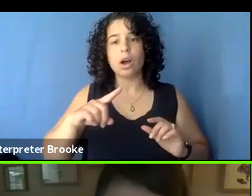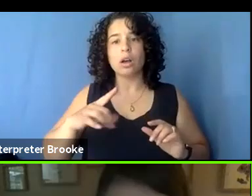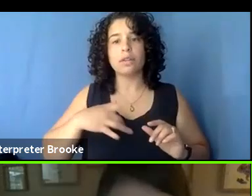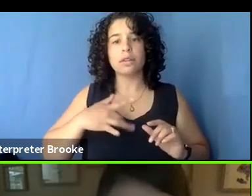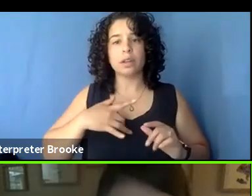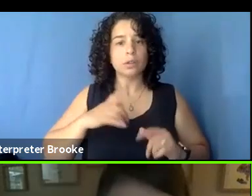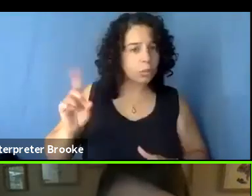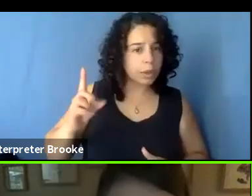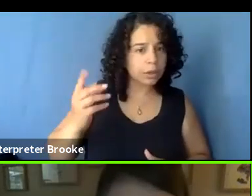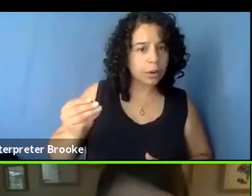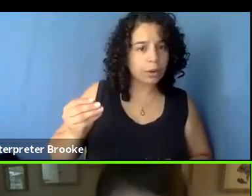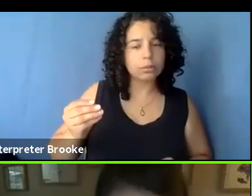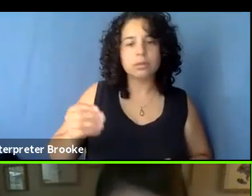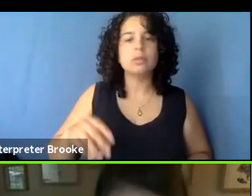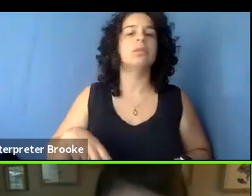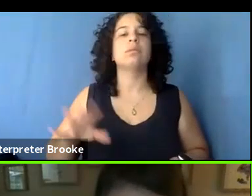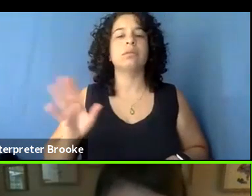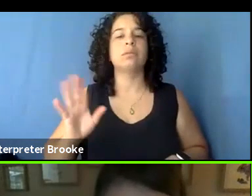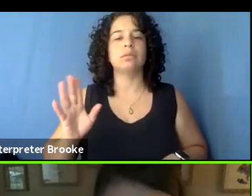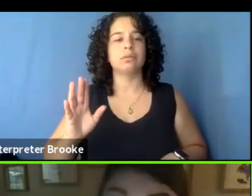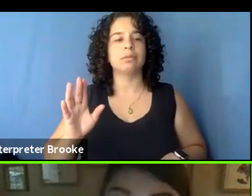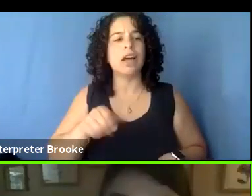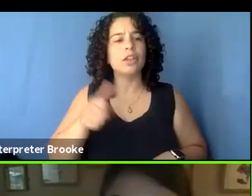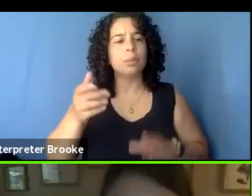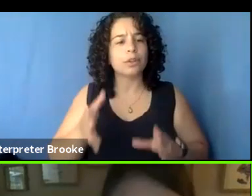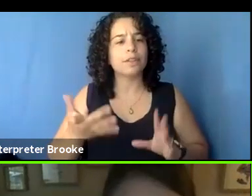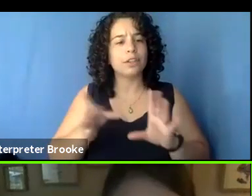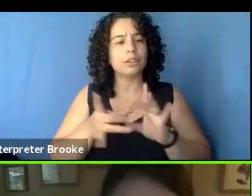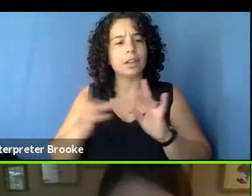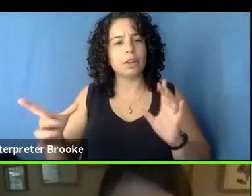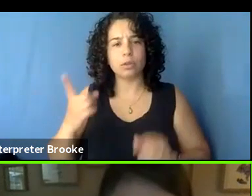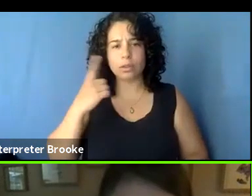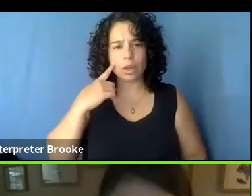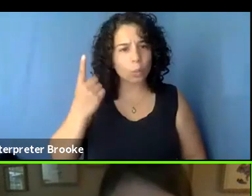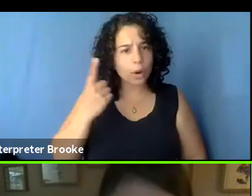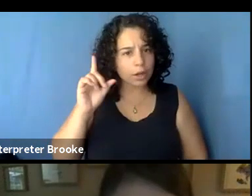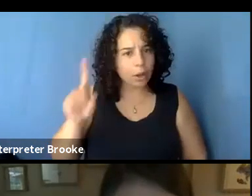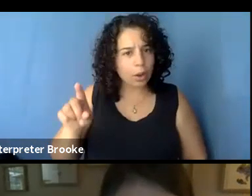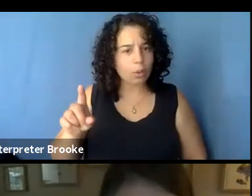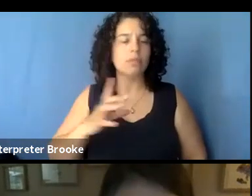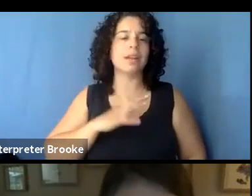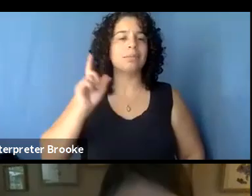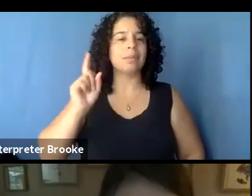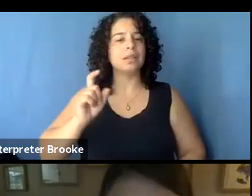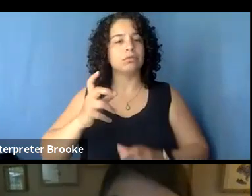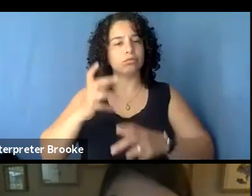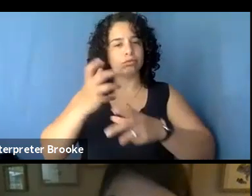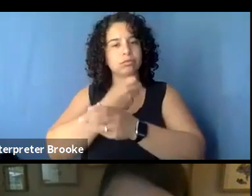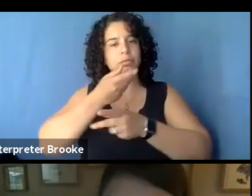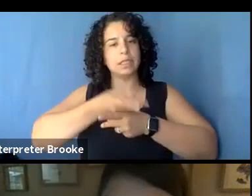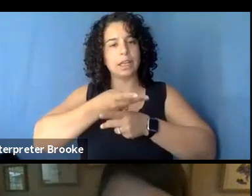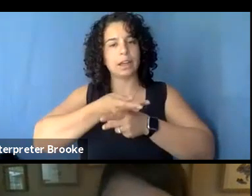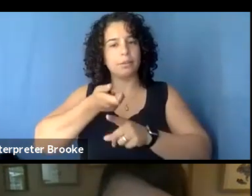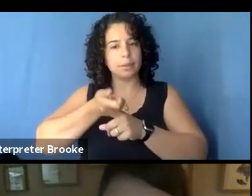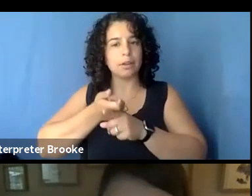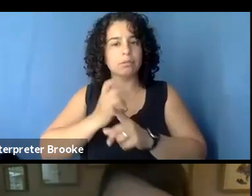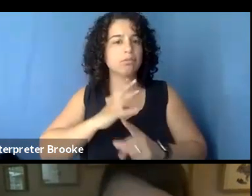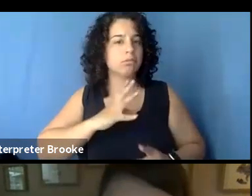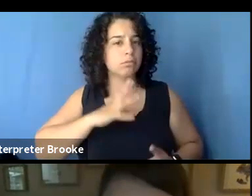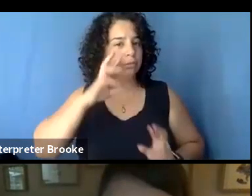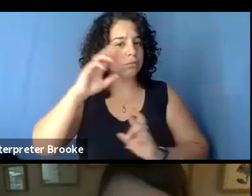access needs. So with that, I'll hand it back to you, Jill, as we now transition back. Thanks, Chuck. Right. Thank you so much.